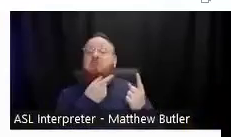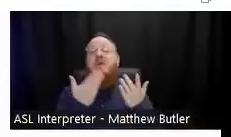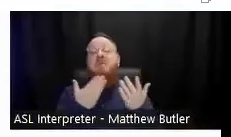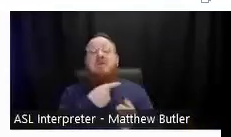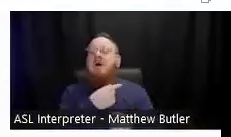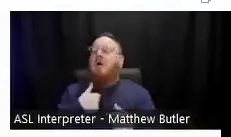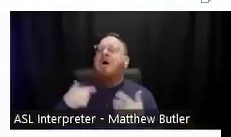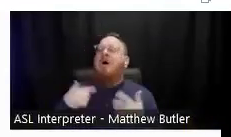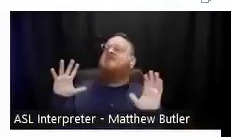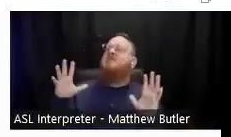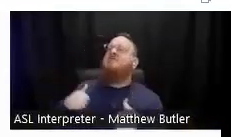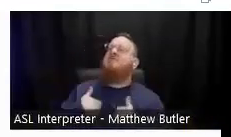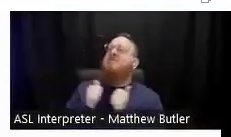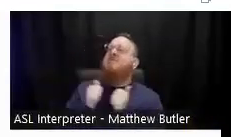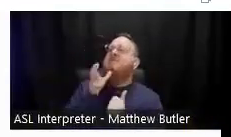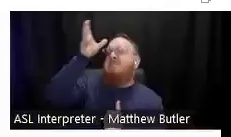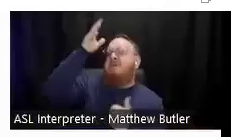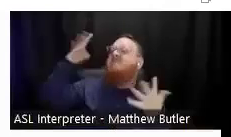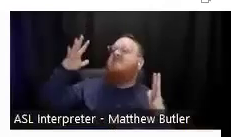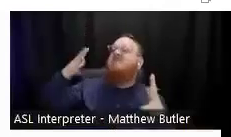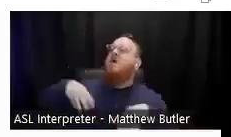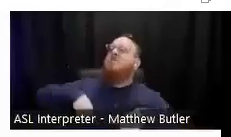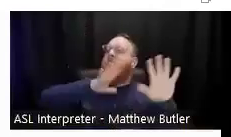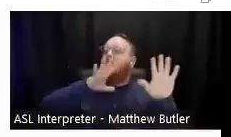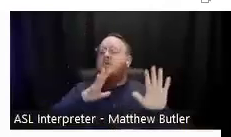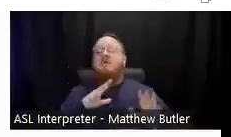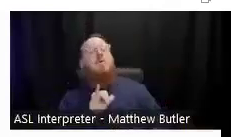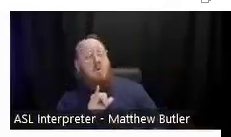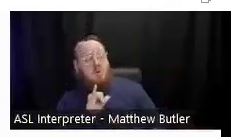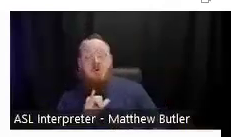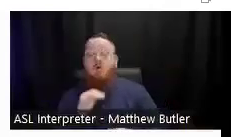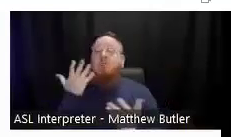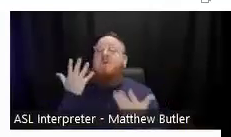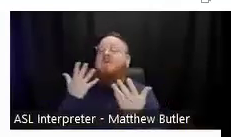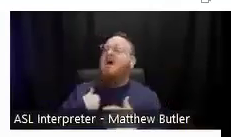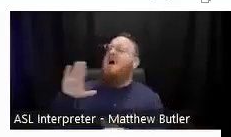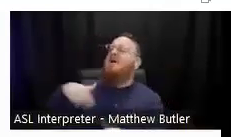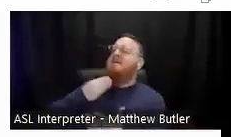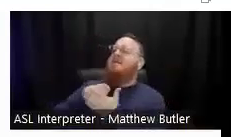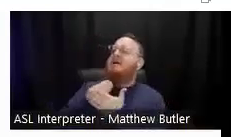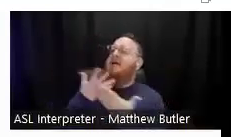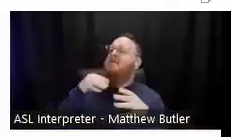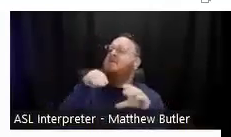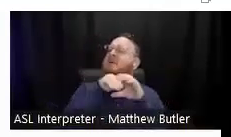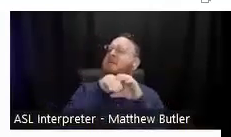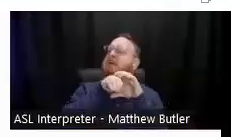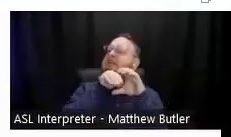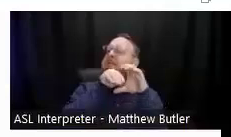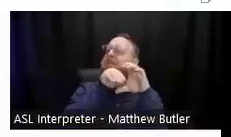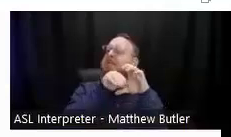then a different set of things when they're wanting to save up money or take a trip or do some other